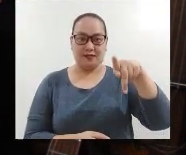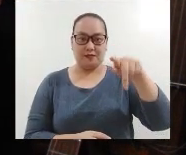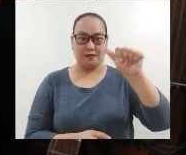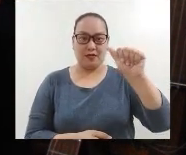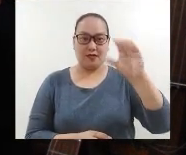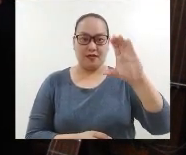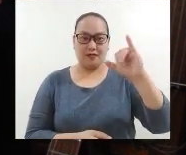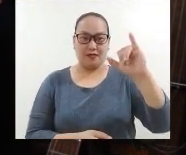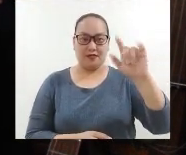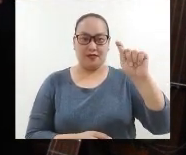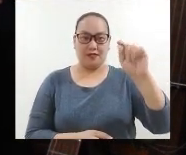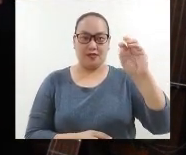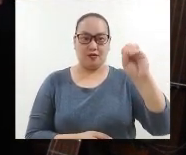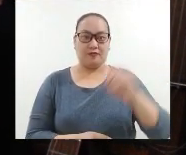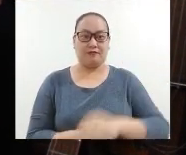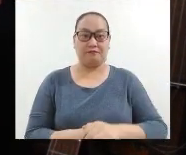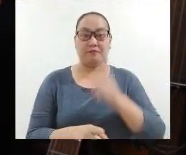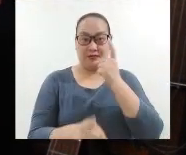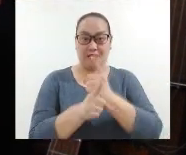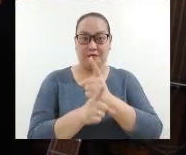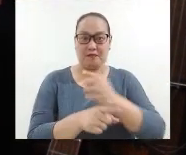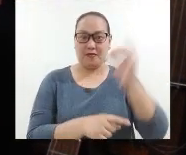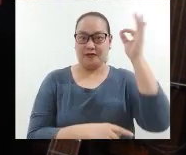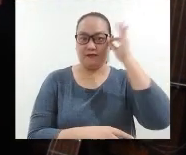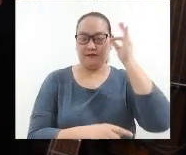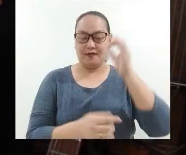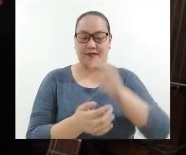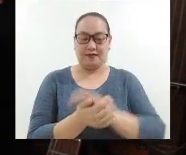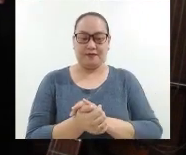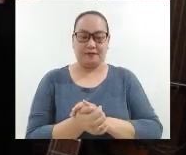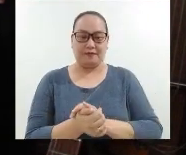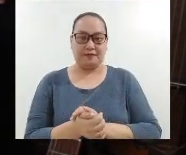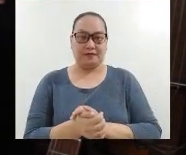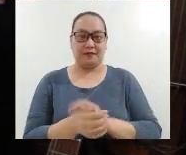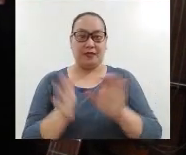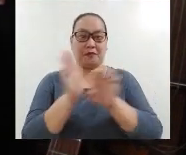correct. Fer, that's Despacito.